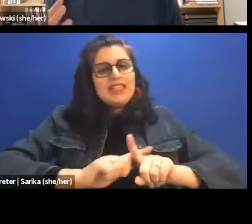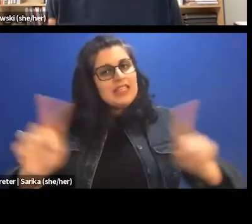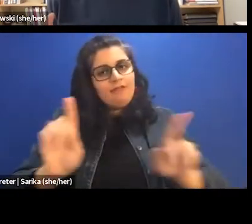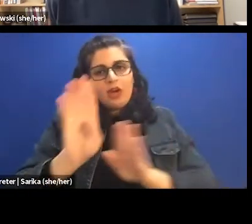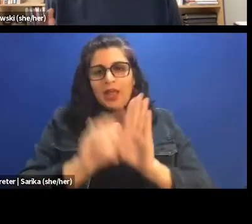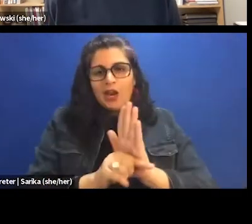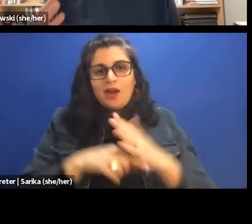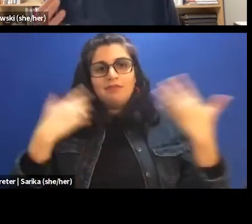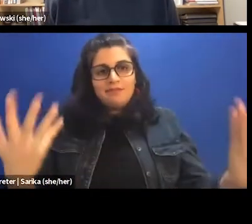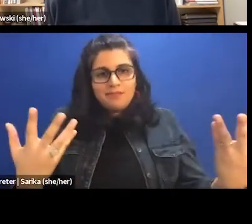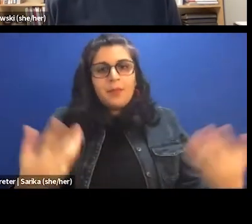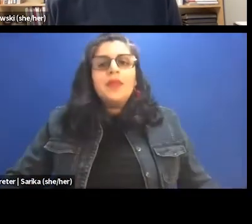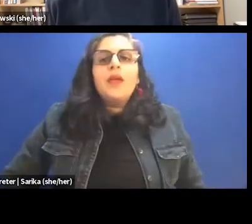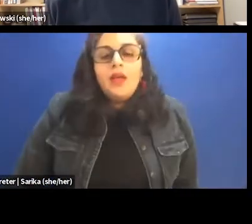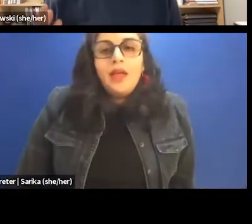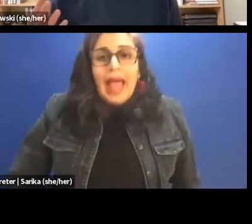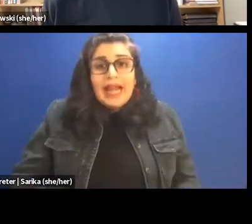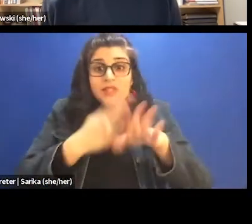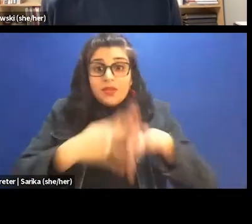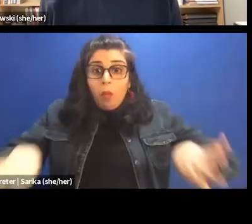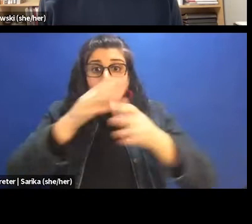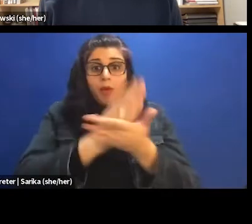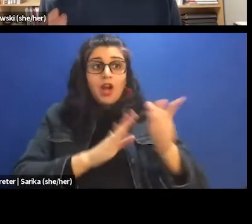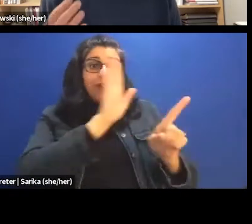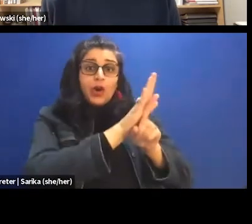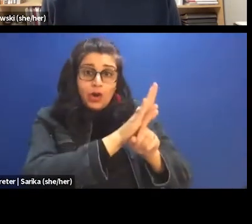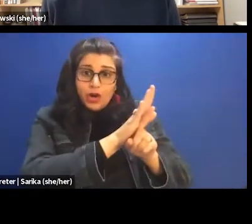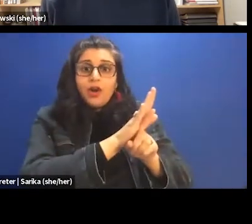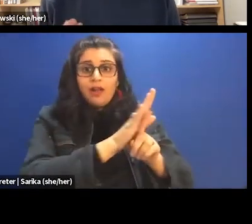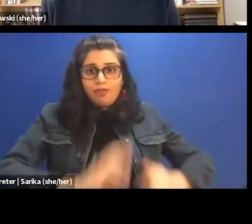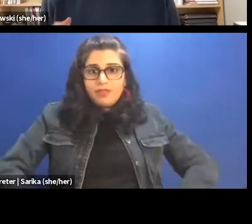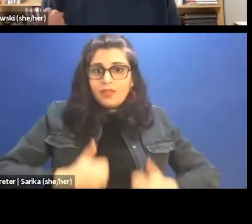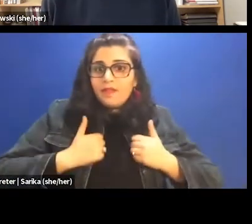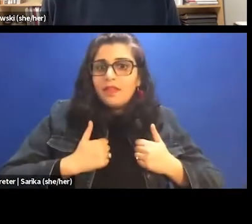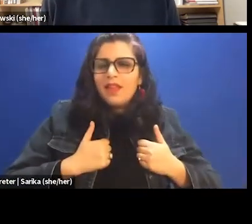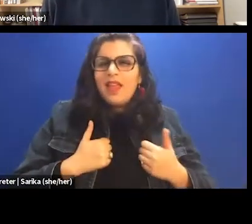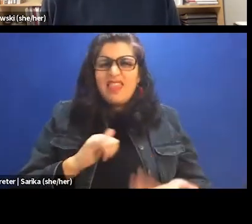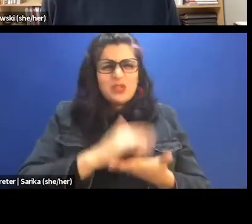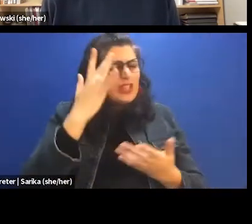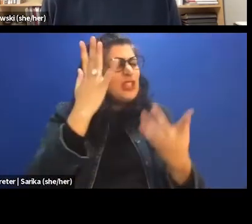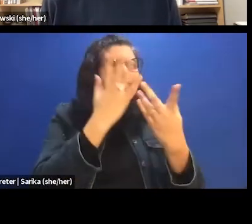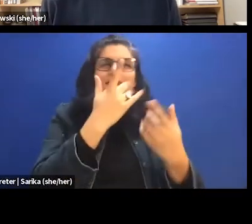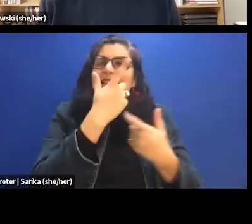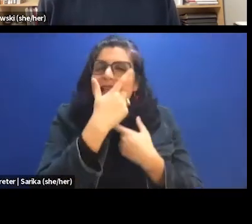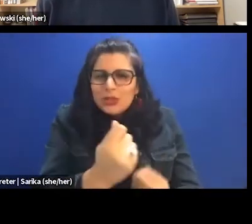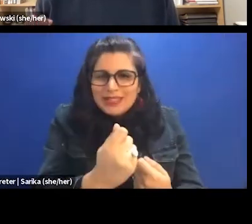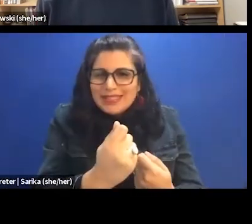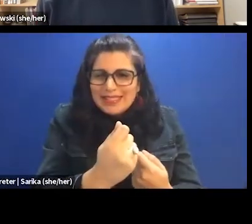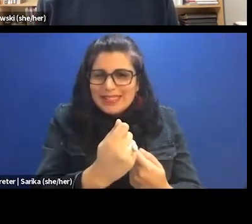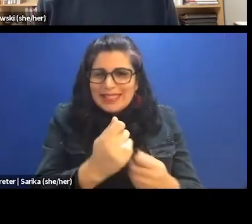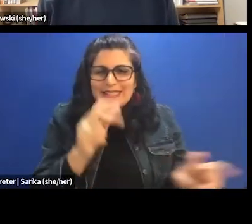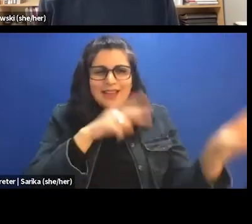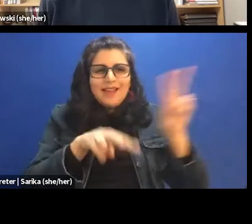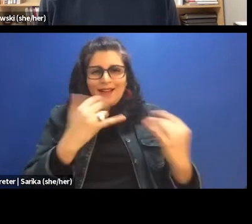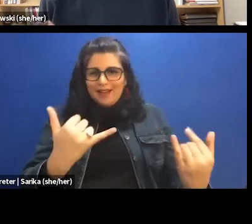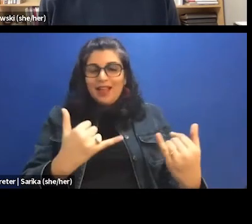And I think this is such an important aspect of her biography, and it's what makes her so interesting to us today.